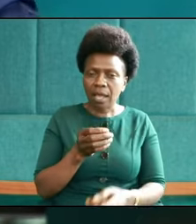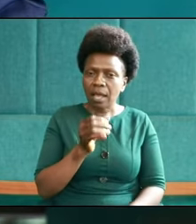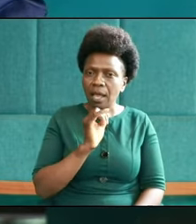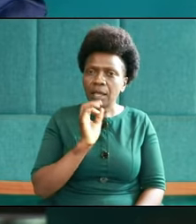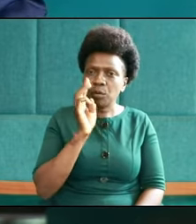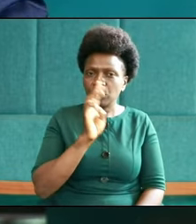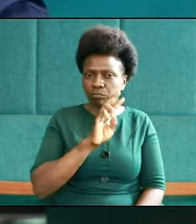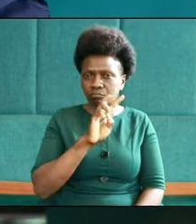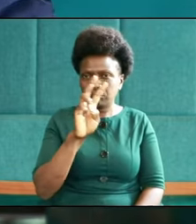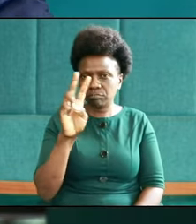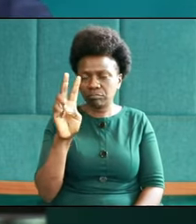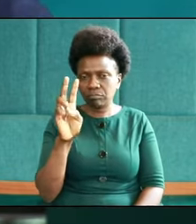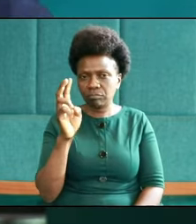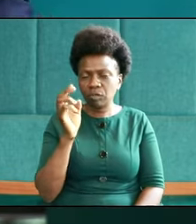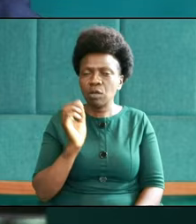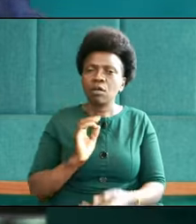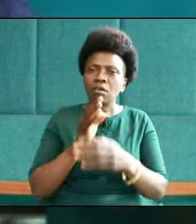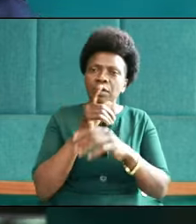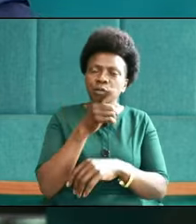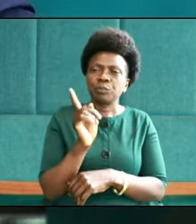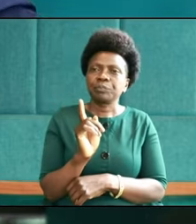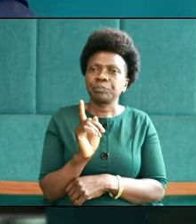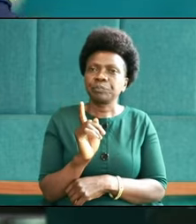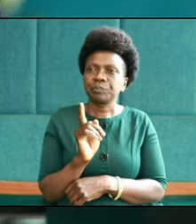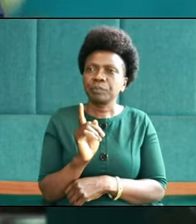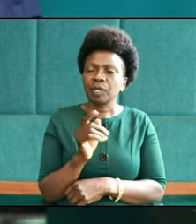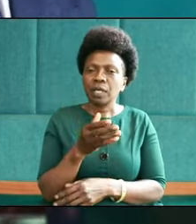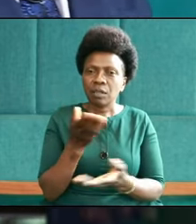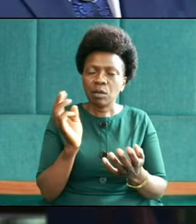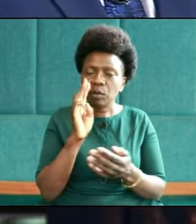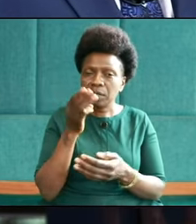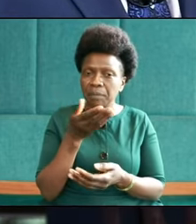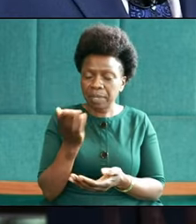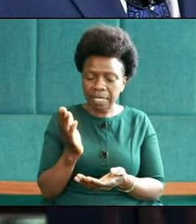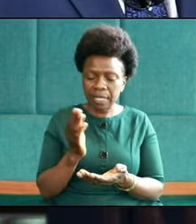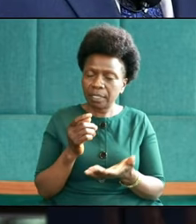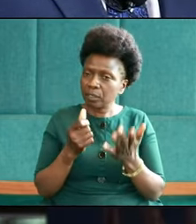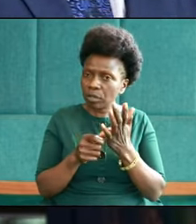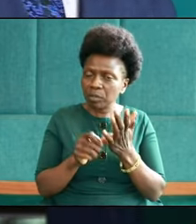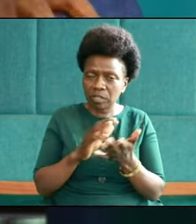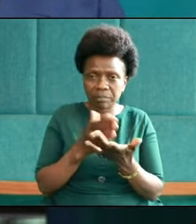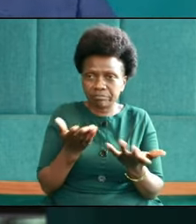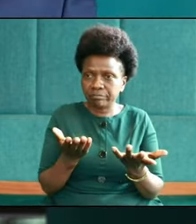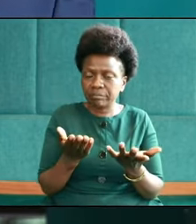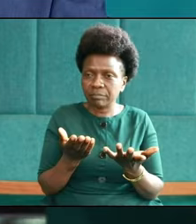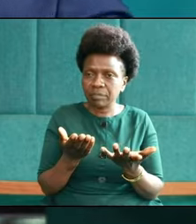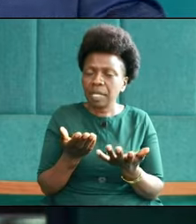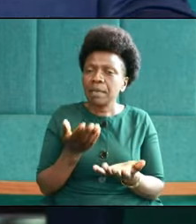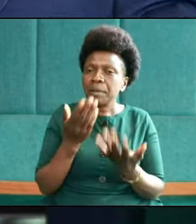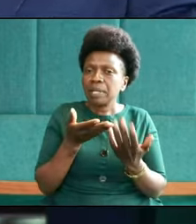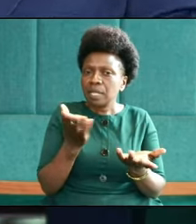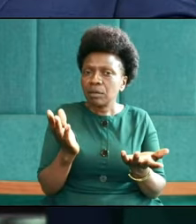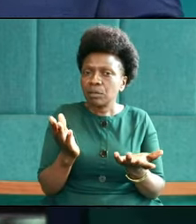you. There will be terrors around, but I am watching. There will be